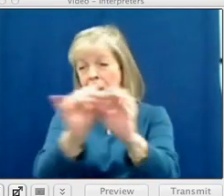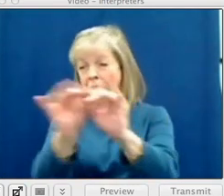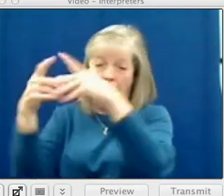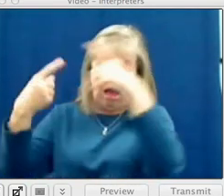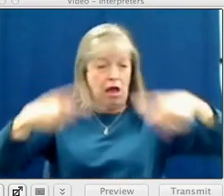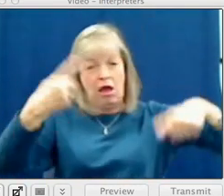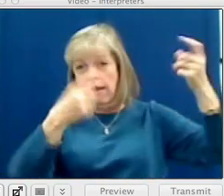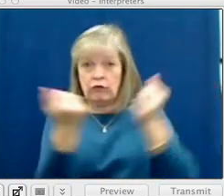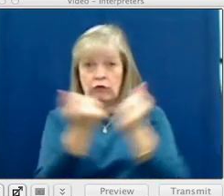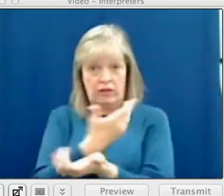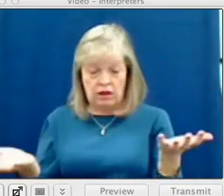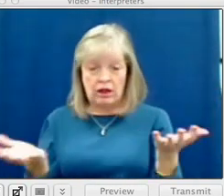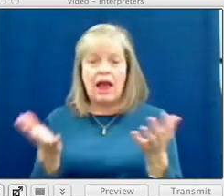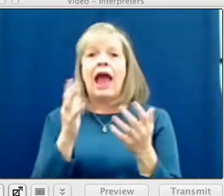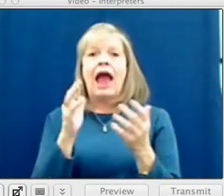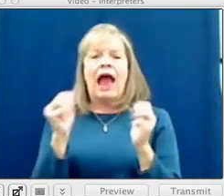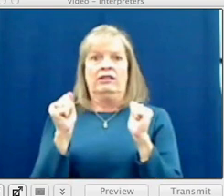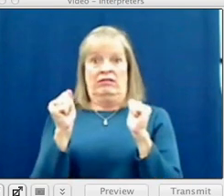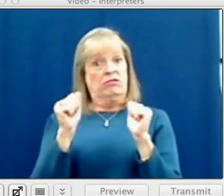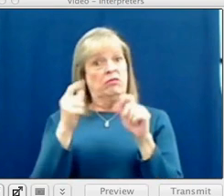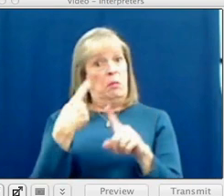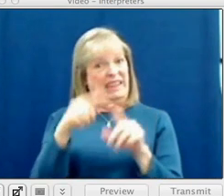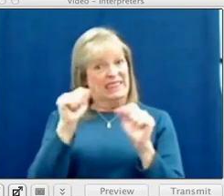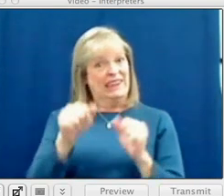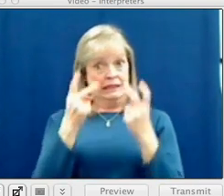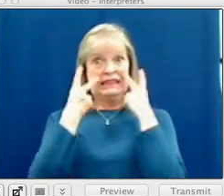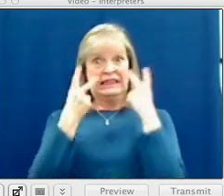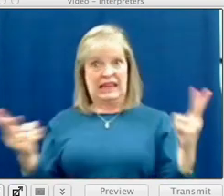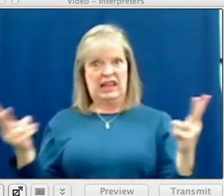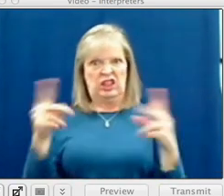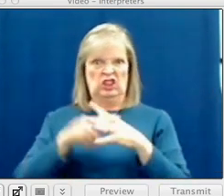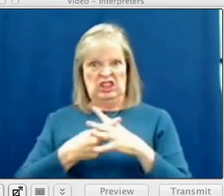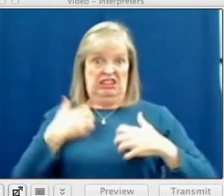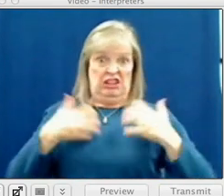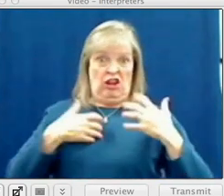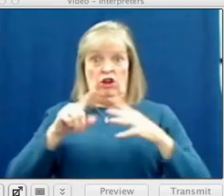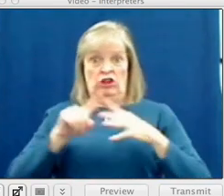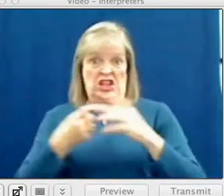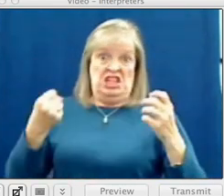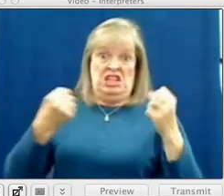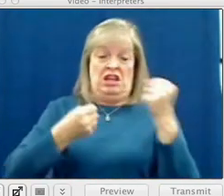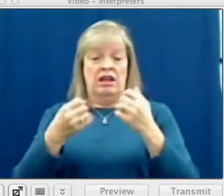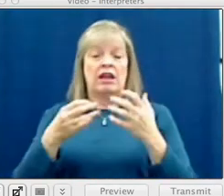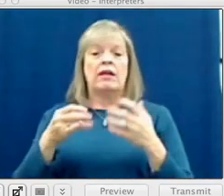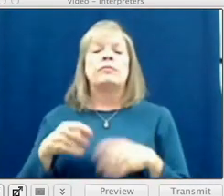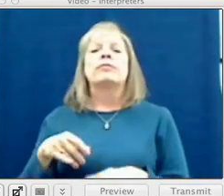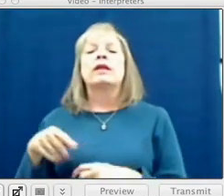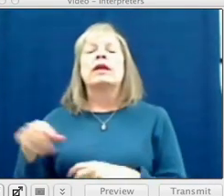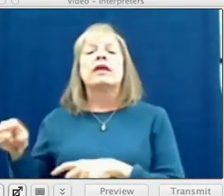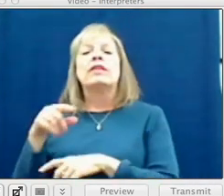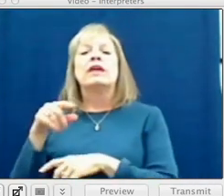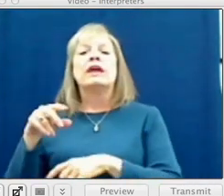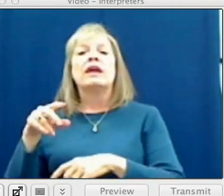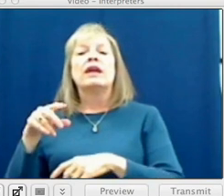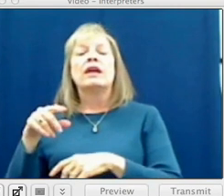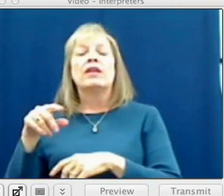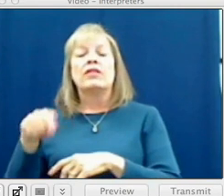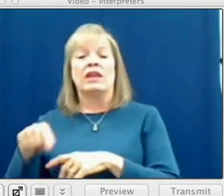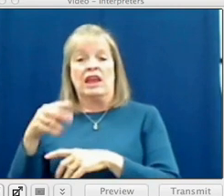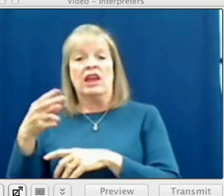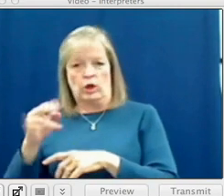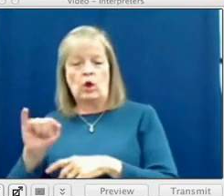and see them becoming physically aggressive. The hearing interpreter would say to the deaf interpreter, now the deaf interpreter had